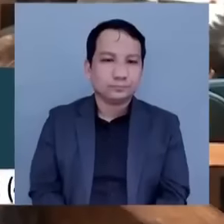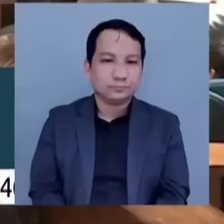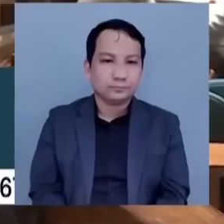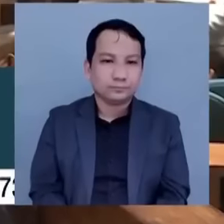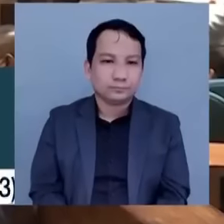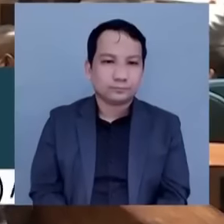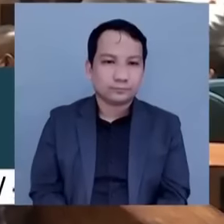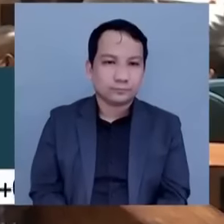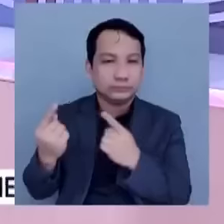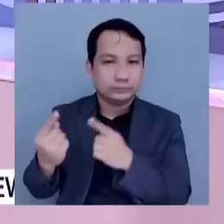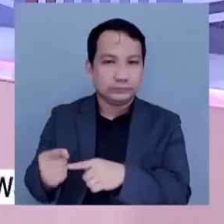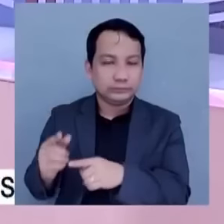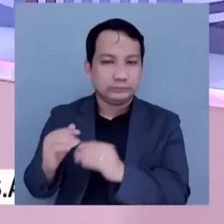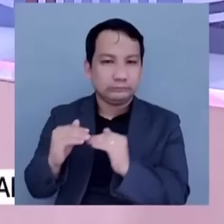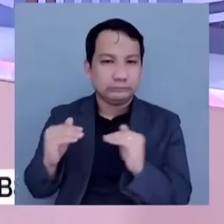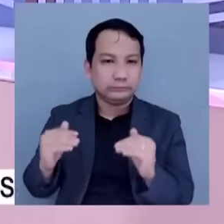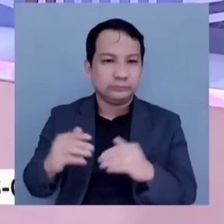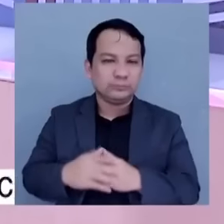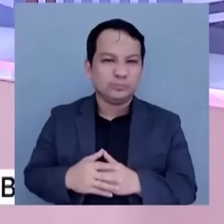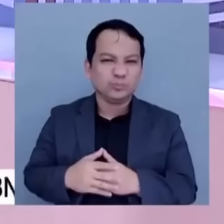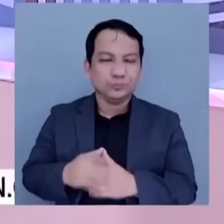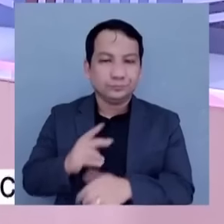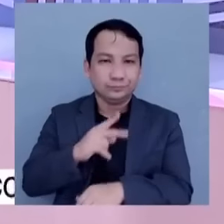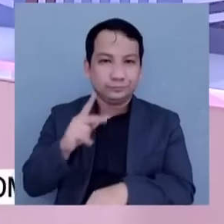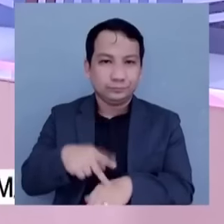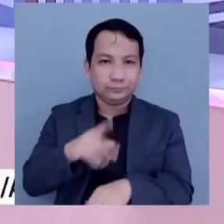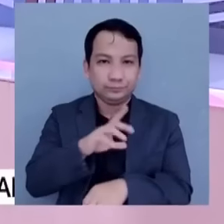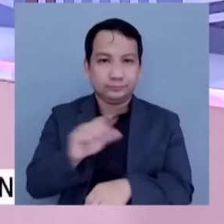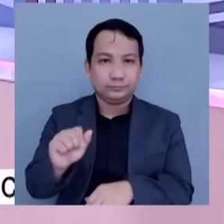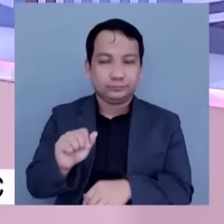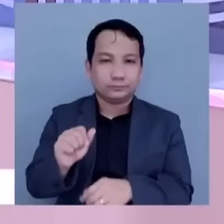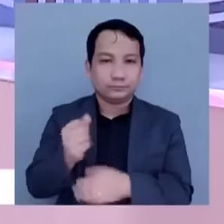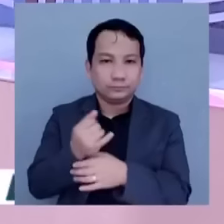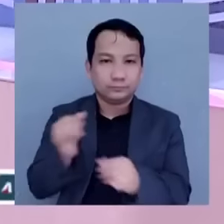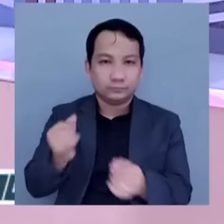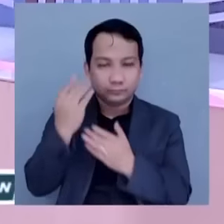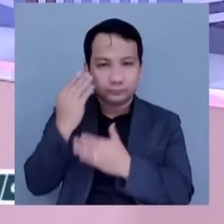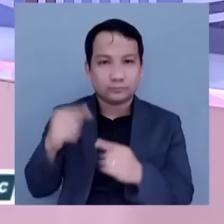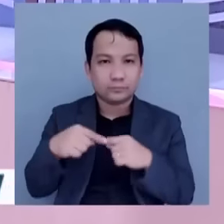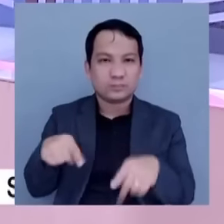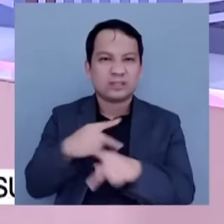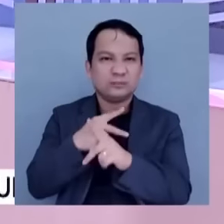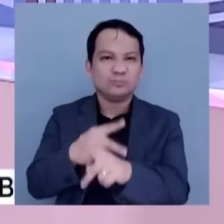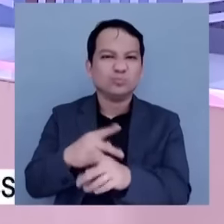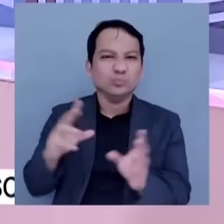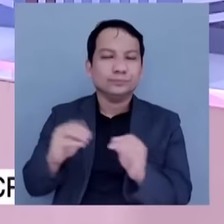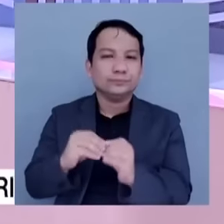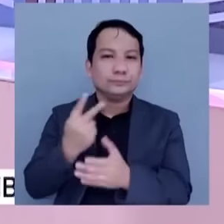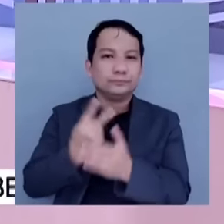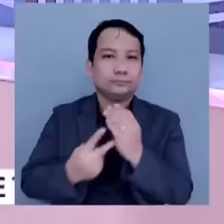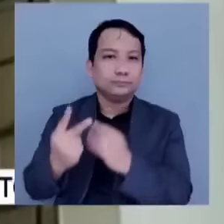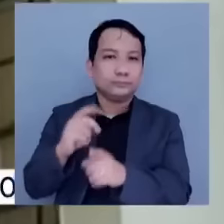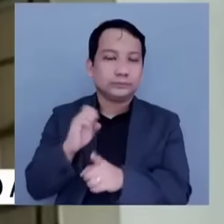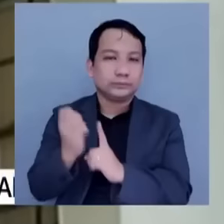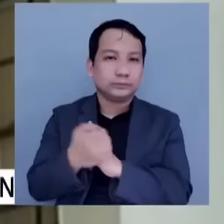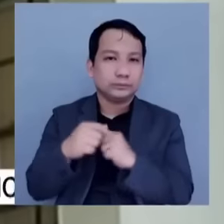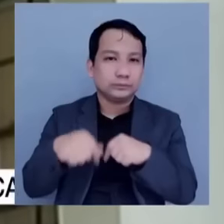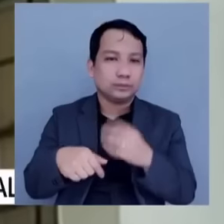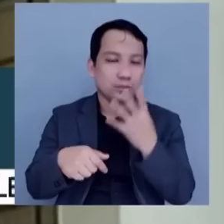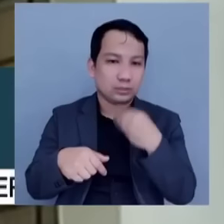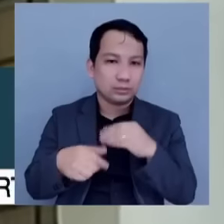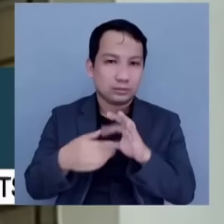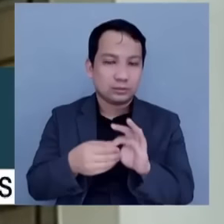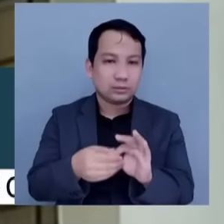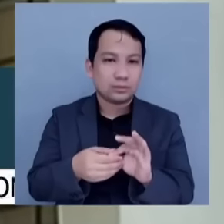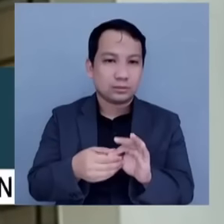joining us on the line. The Philippine Court of Appeals refuses to give a protection order to two environmental activists who claim they were